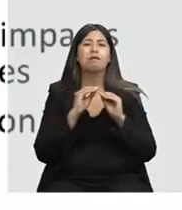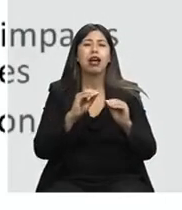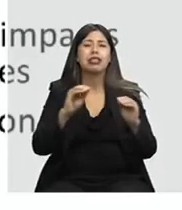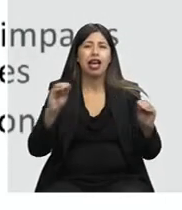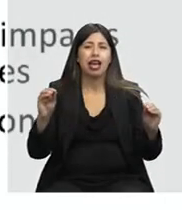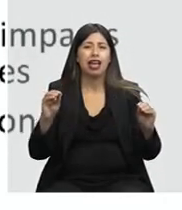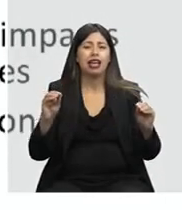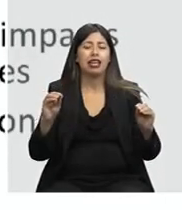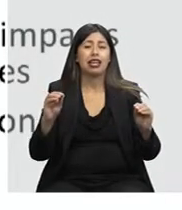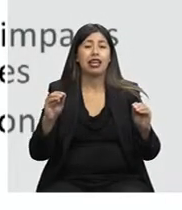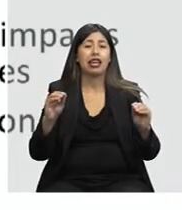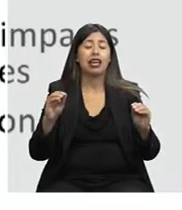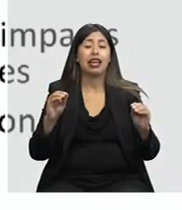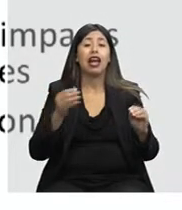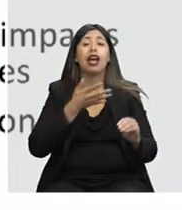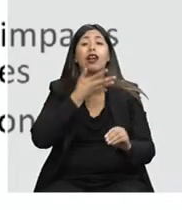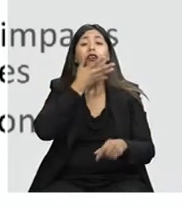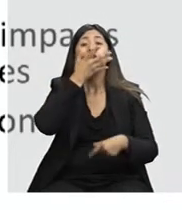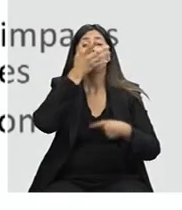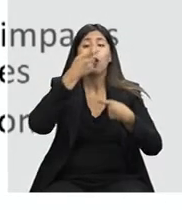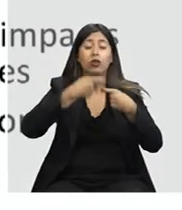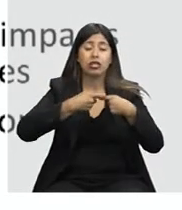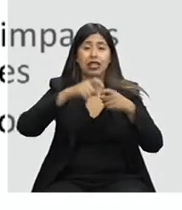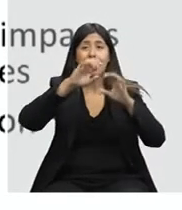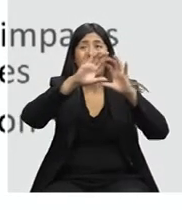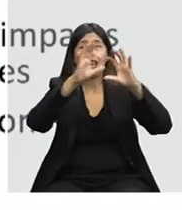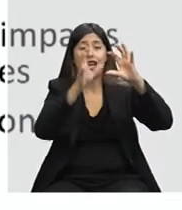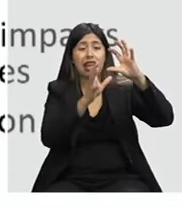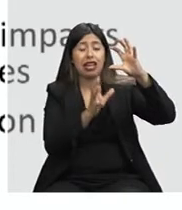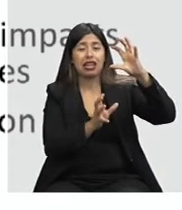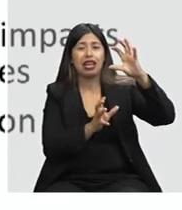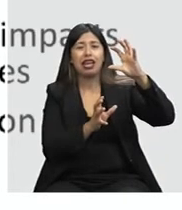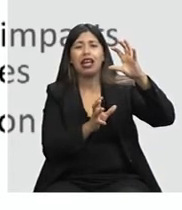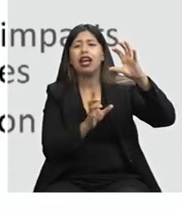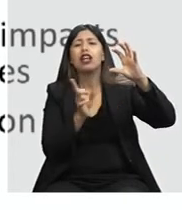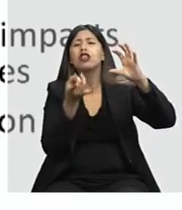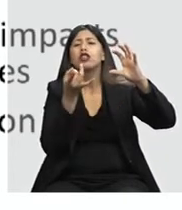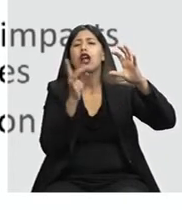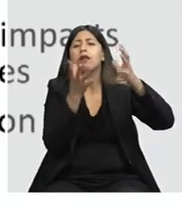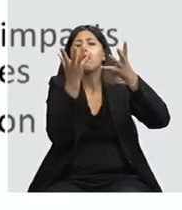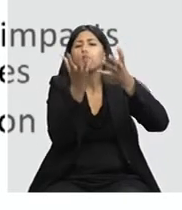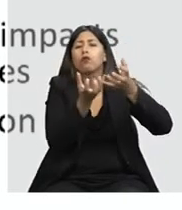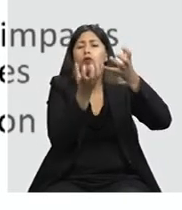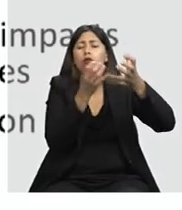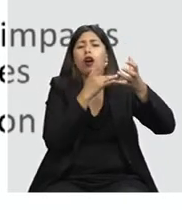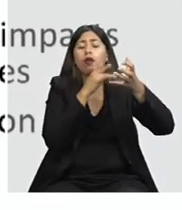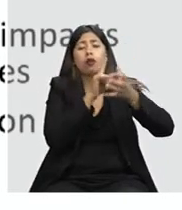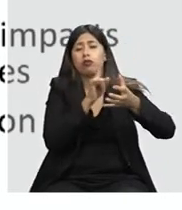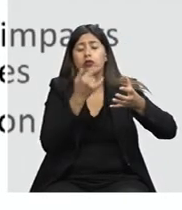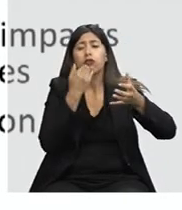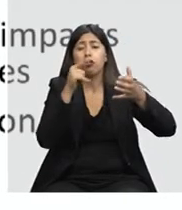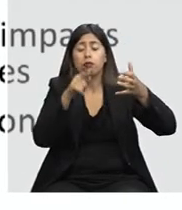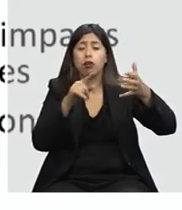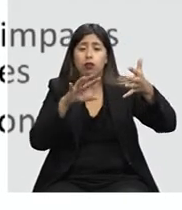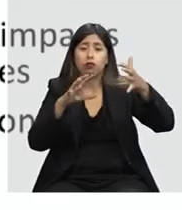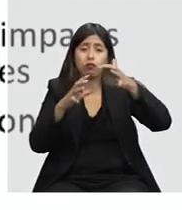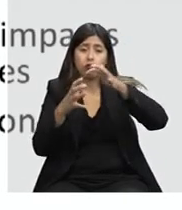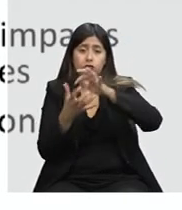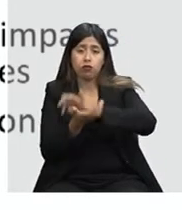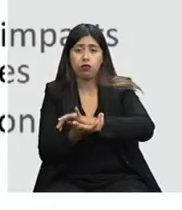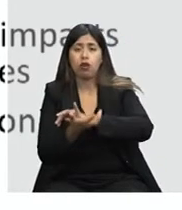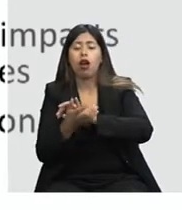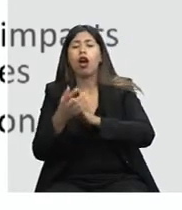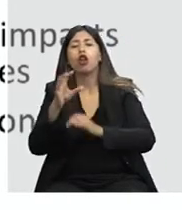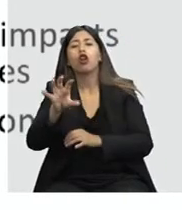water stores. They erode and dissolve their rocks. What's in the rocks enters the rivers. It impacts ecosystems, everything from fjords, rivers